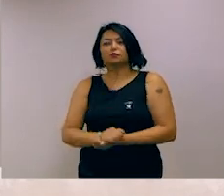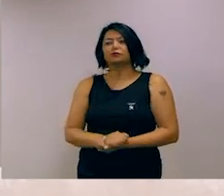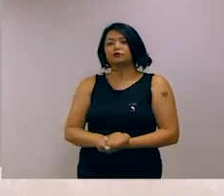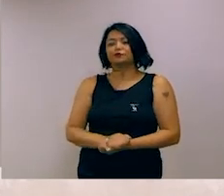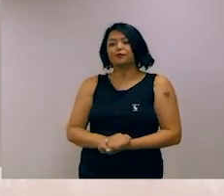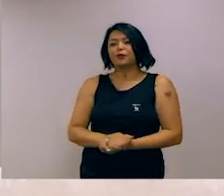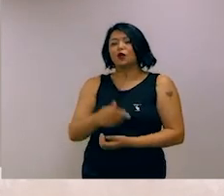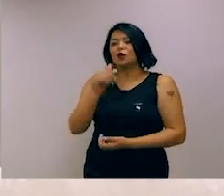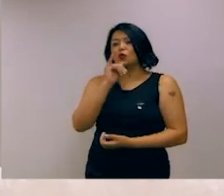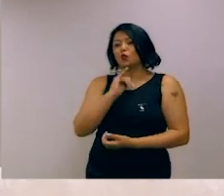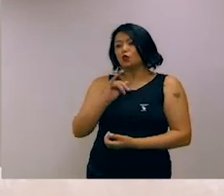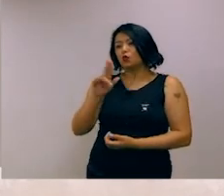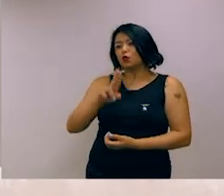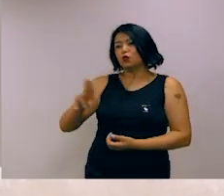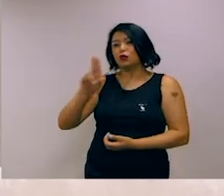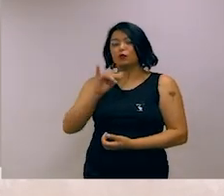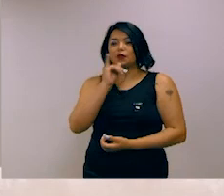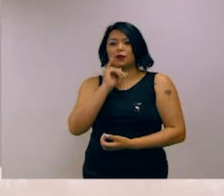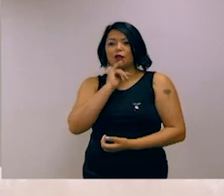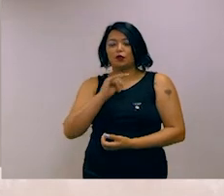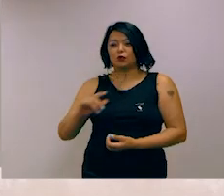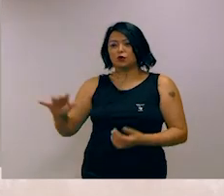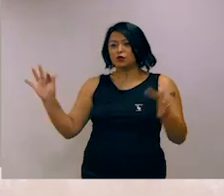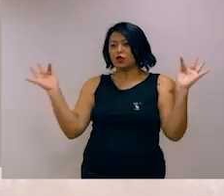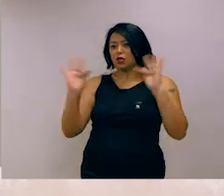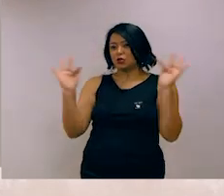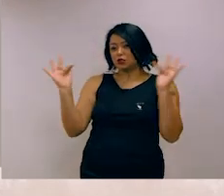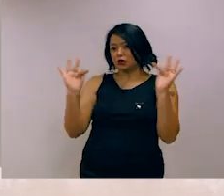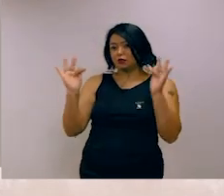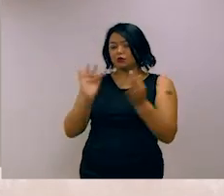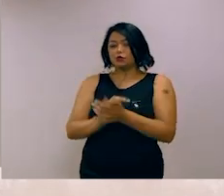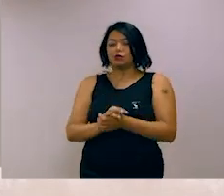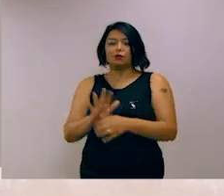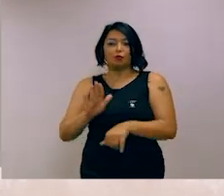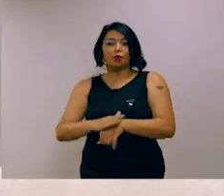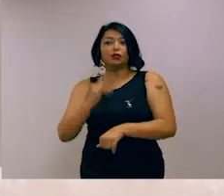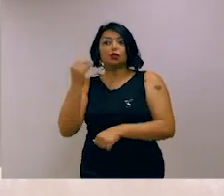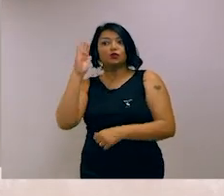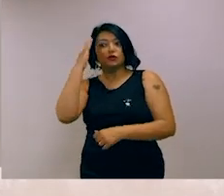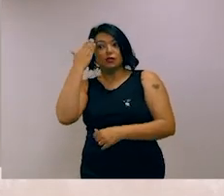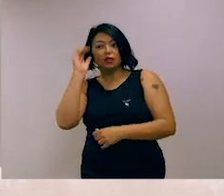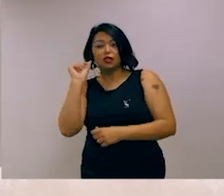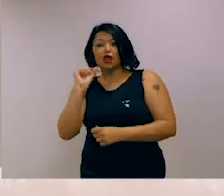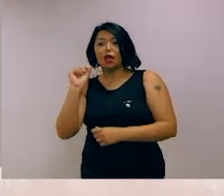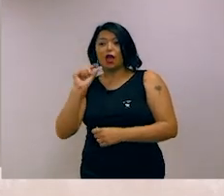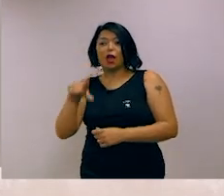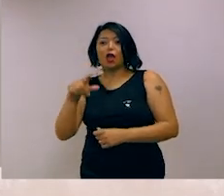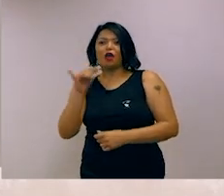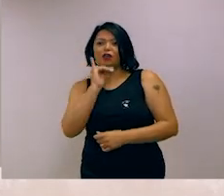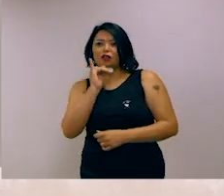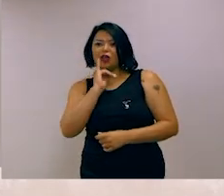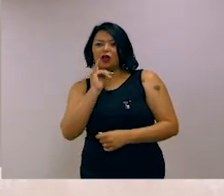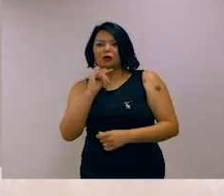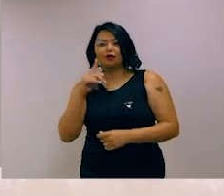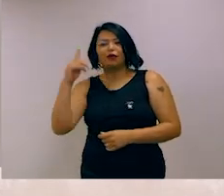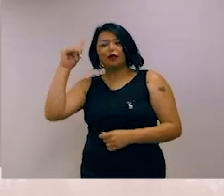example. So it's important to keep in mind that this is a hypothetical example, not real